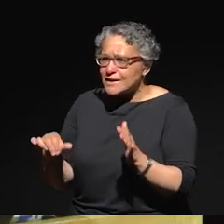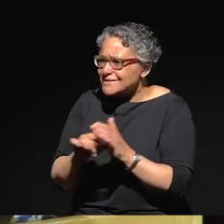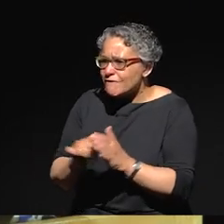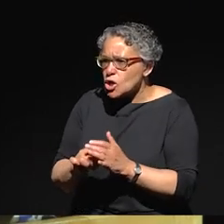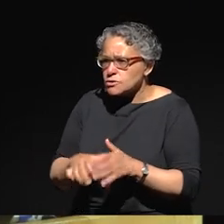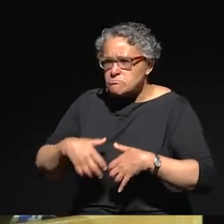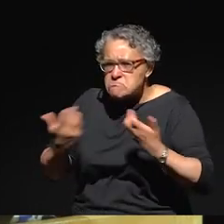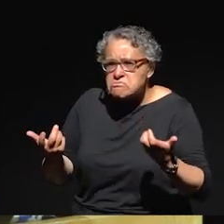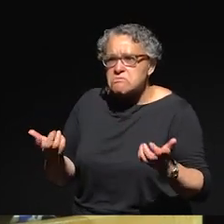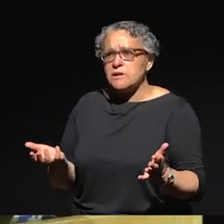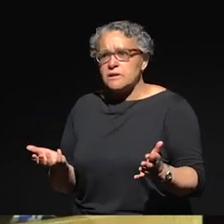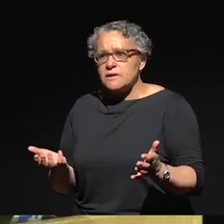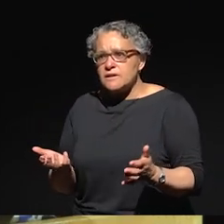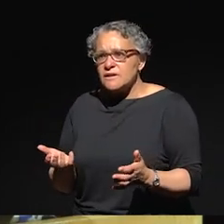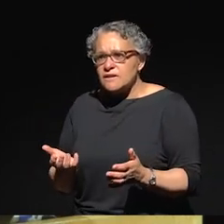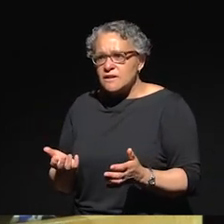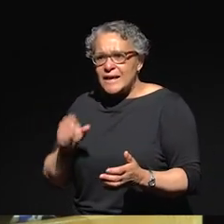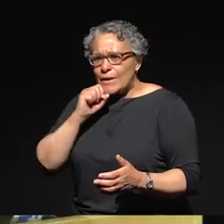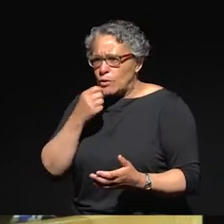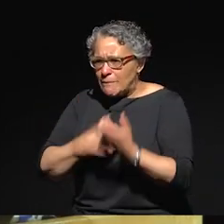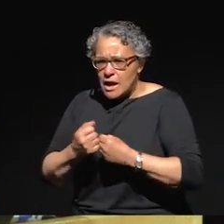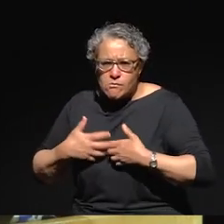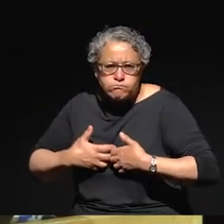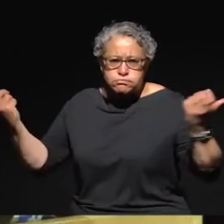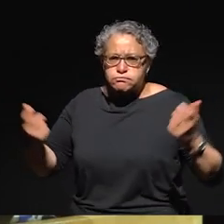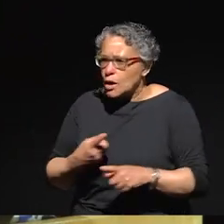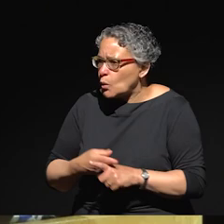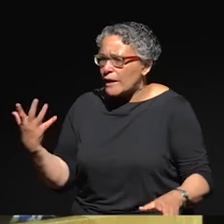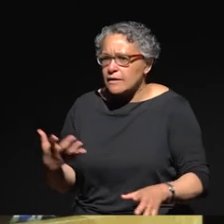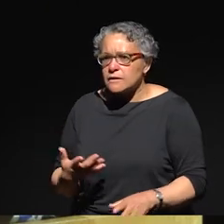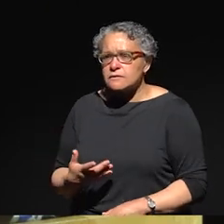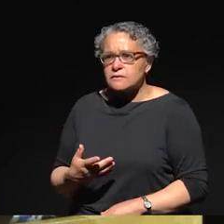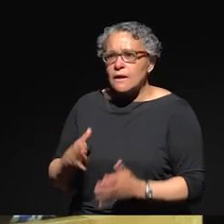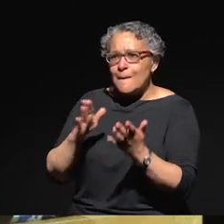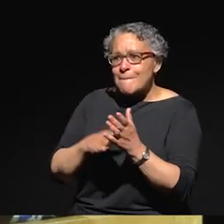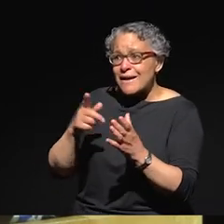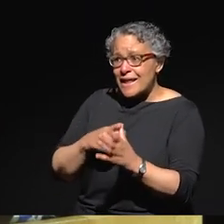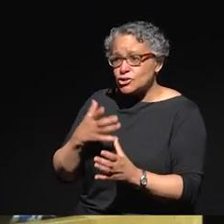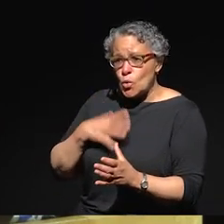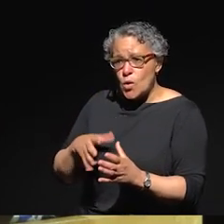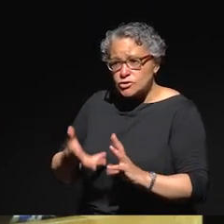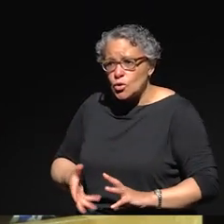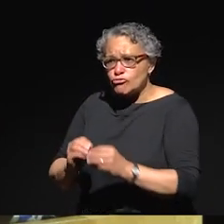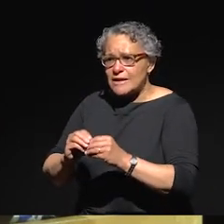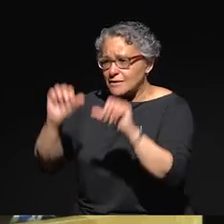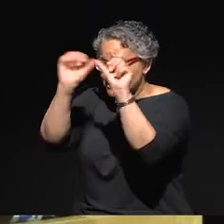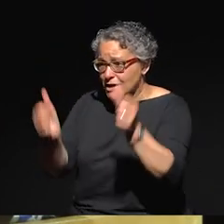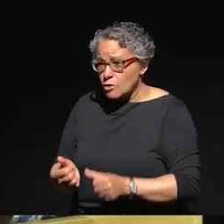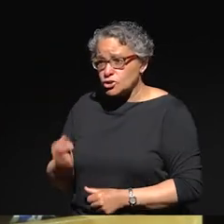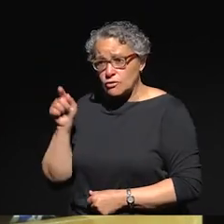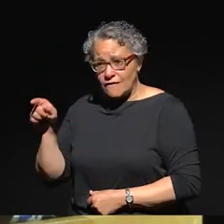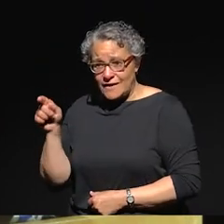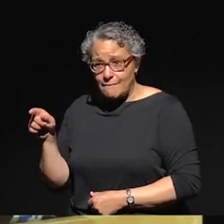character, who would fly into fits of rage and so on. And when Michelangelo was to create a sculpture of him for